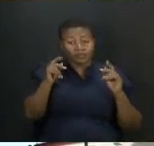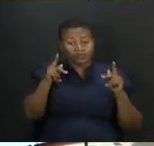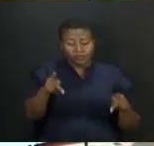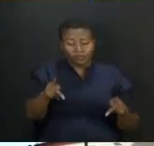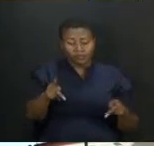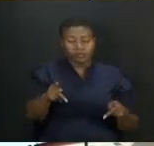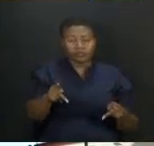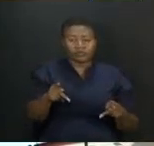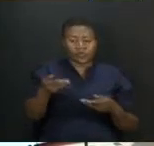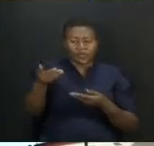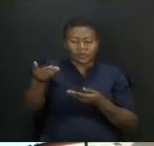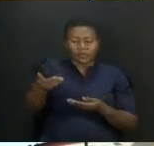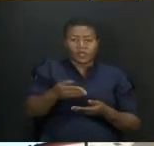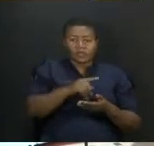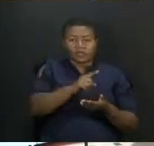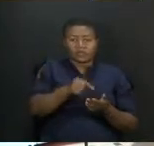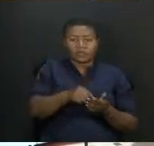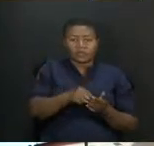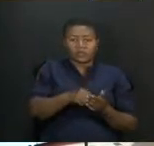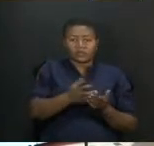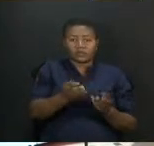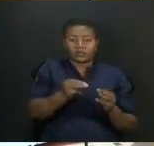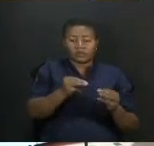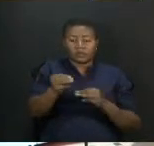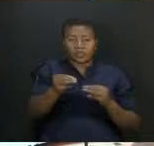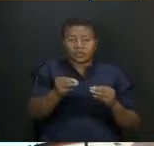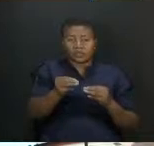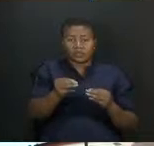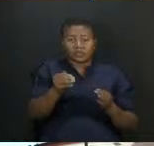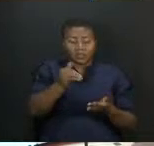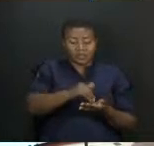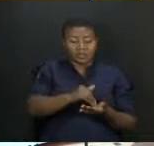matter again to the national